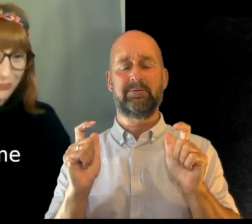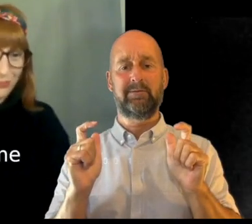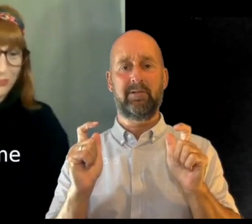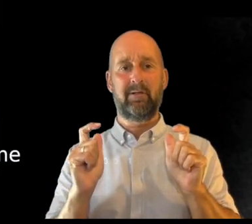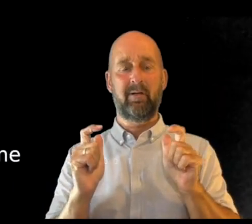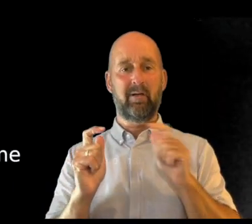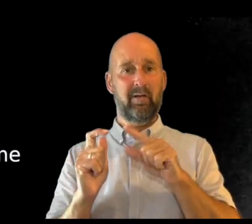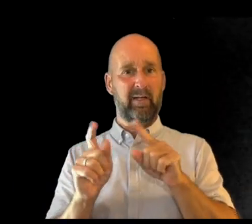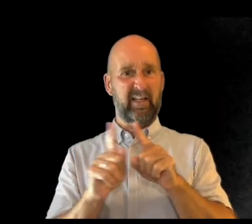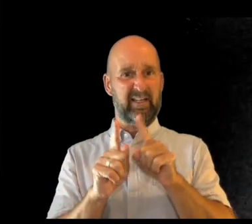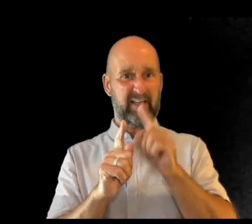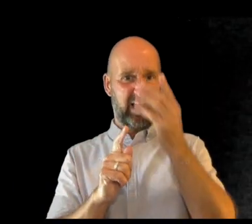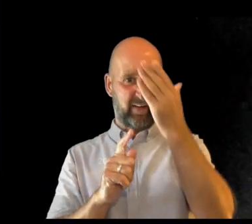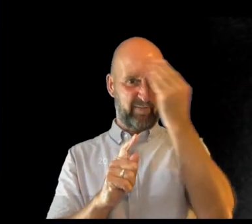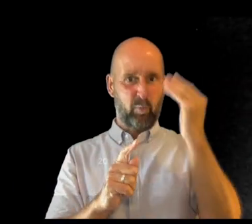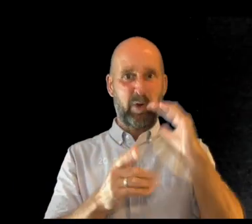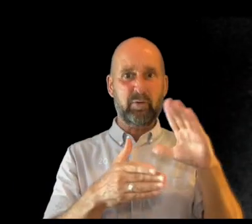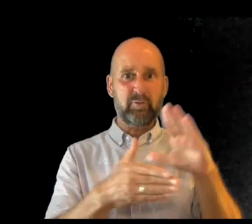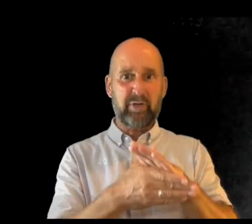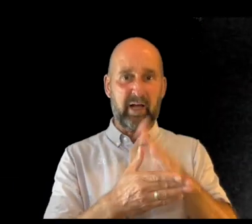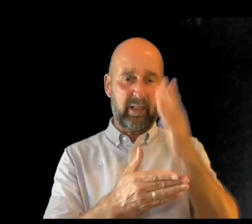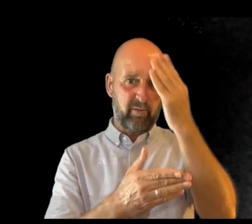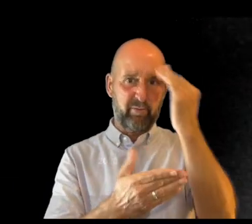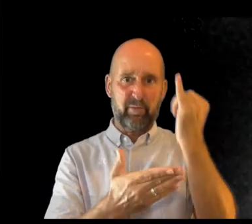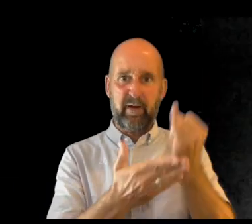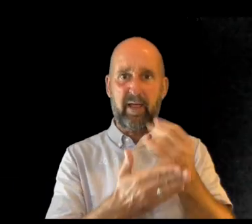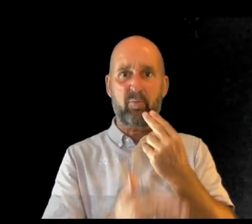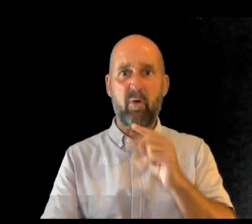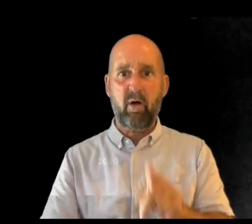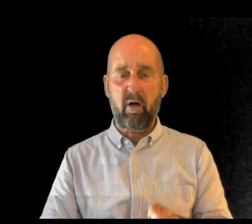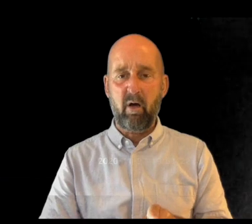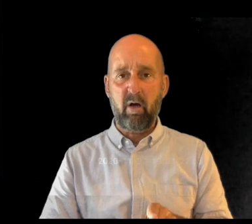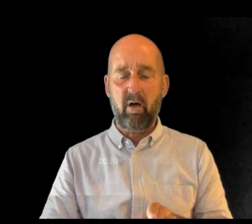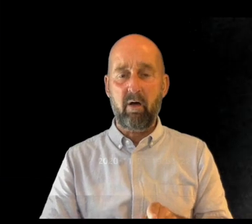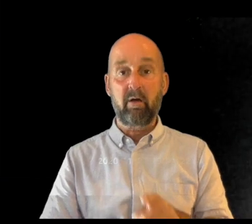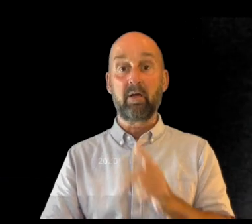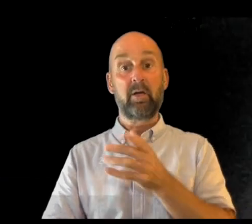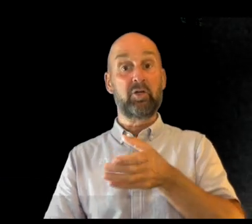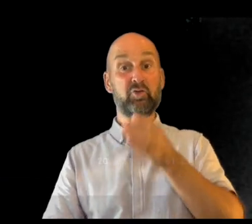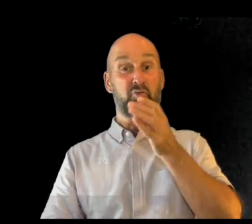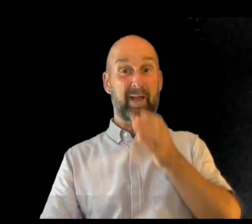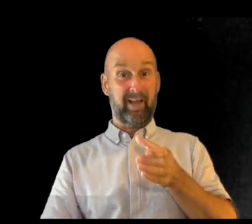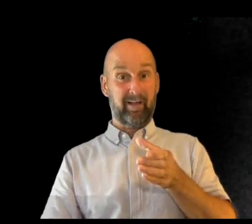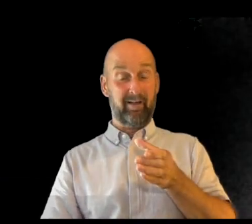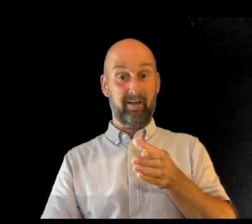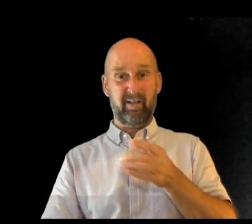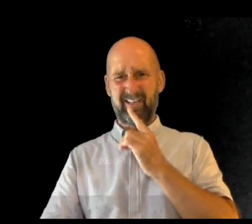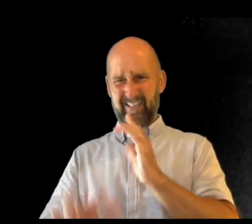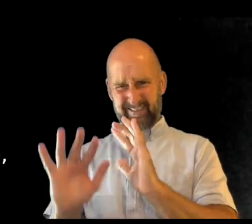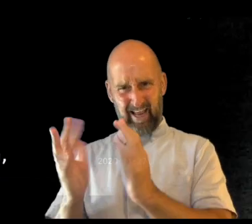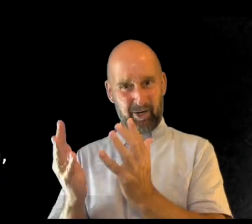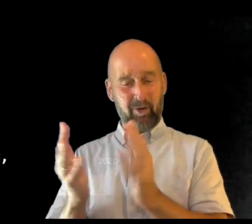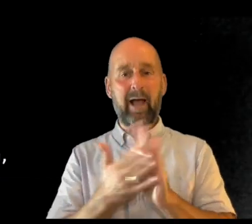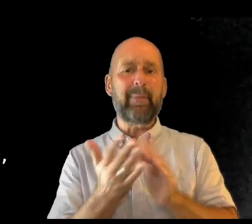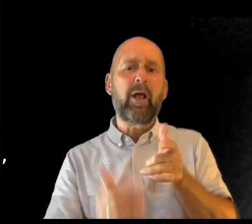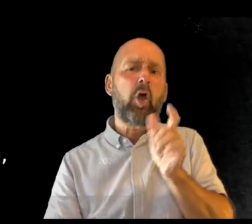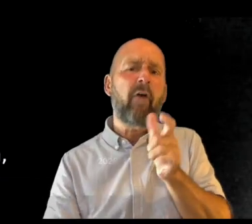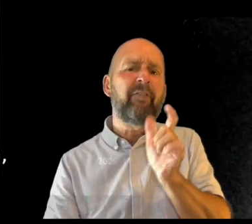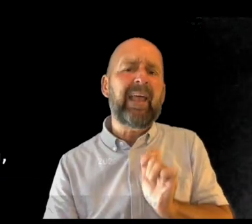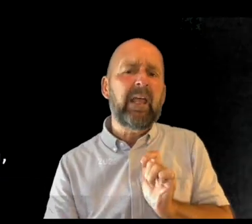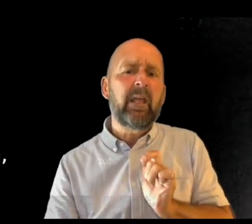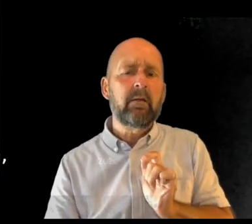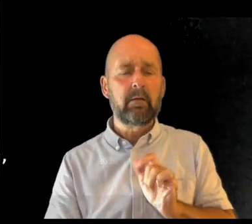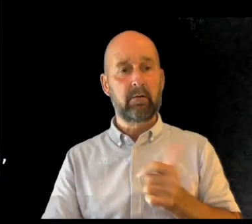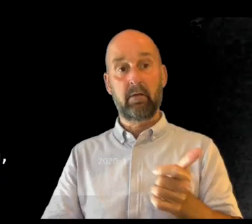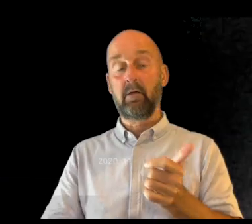Like somebody forgetting your name right after you shagged them. Drink? It's 10 a.m. I meant coffee.